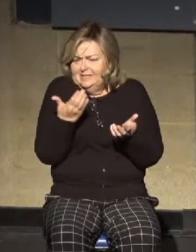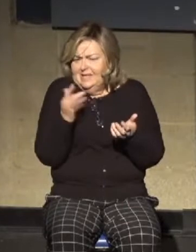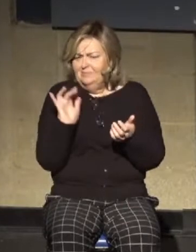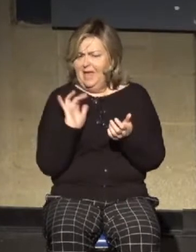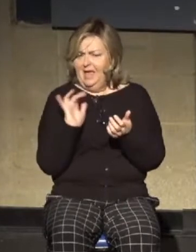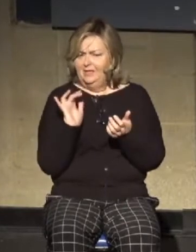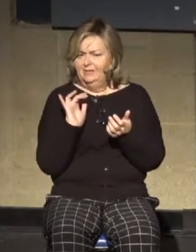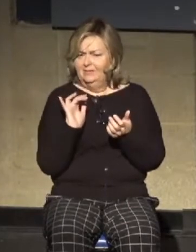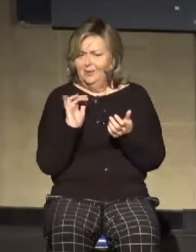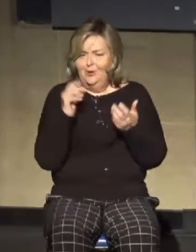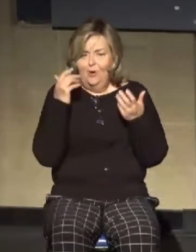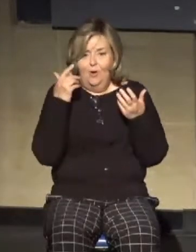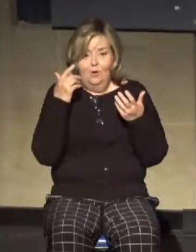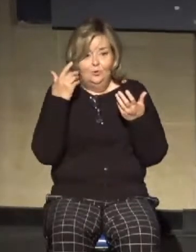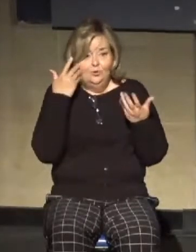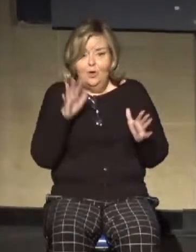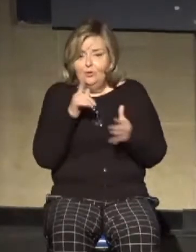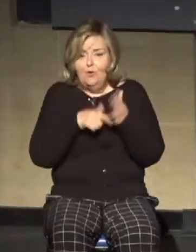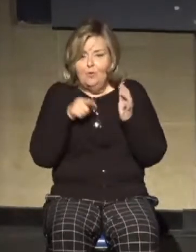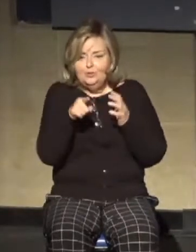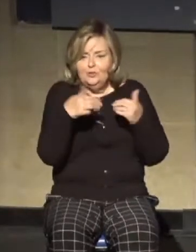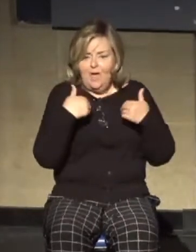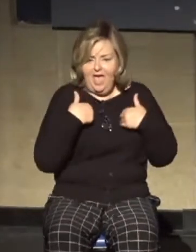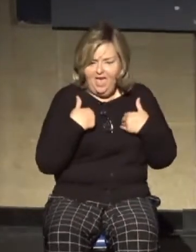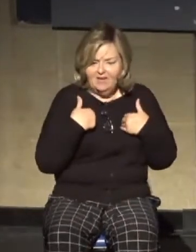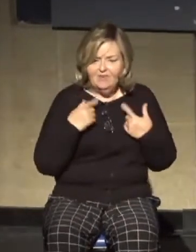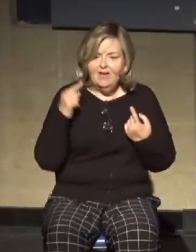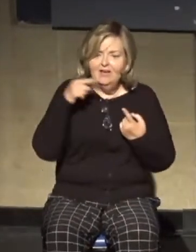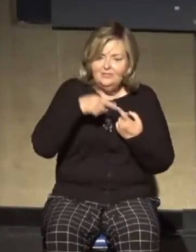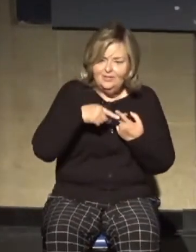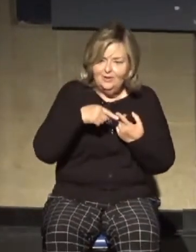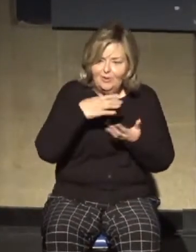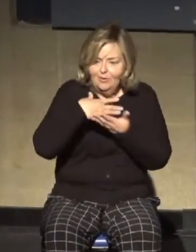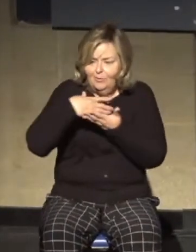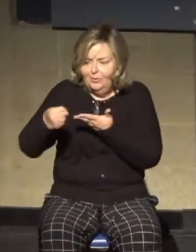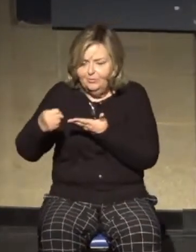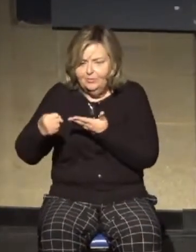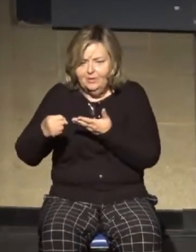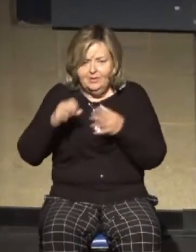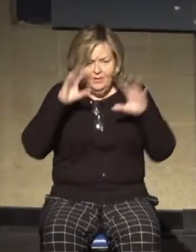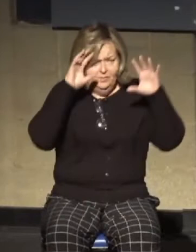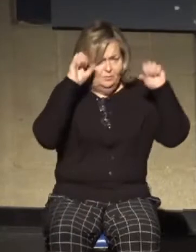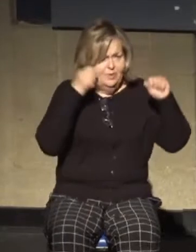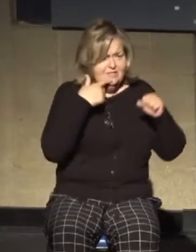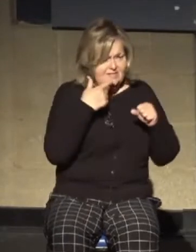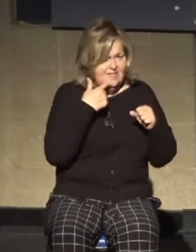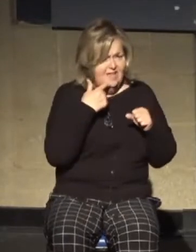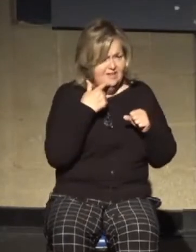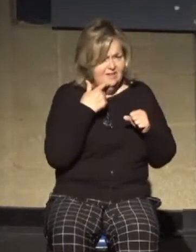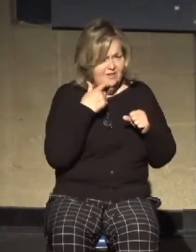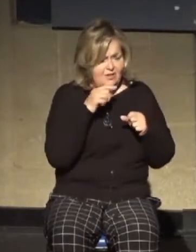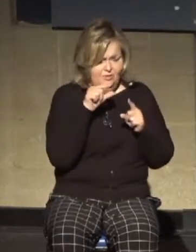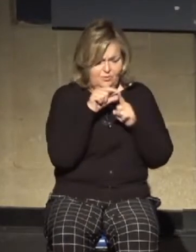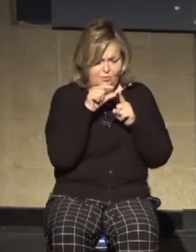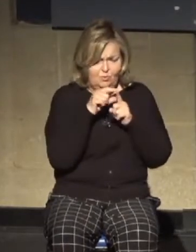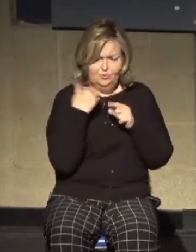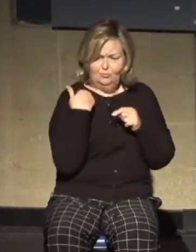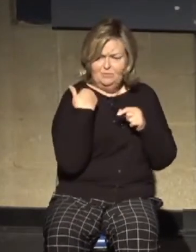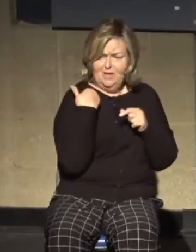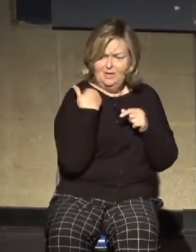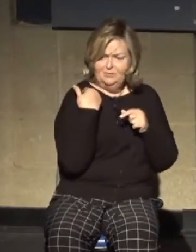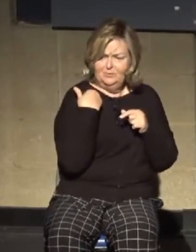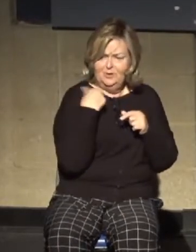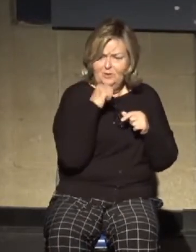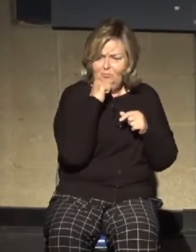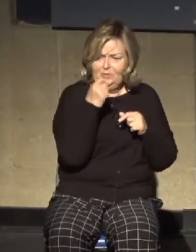go that you don't know what you've got till it's gone?" The president said those lyrics were a reminder that we really don't understand the value